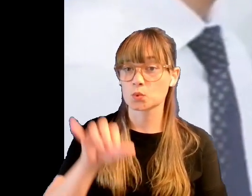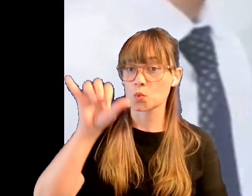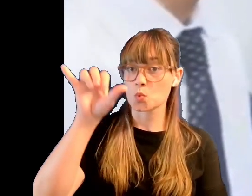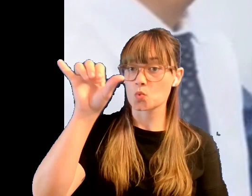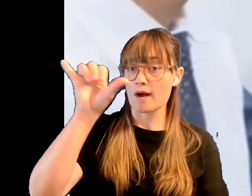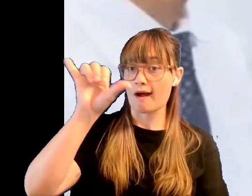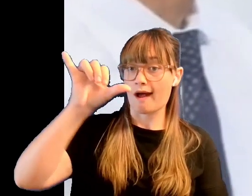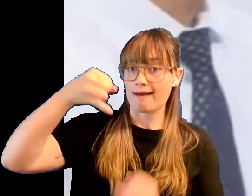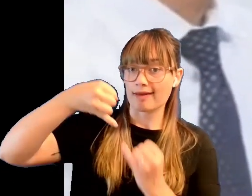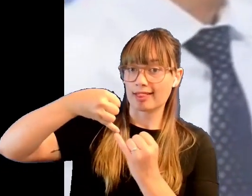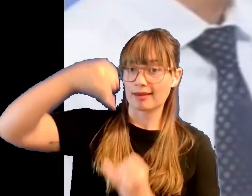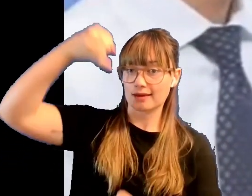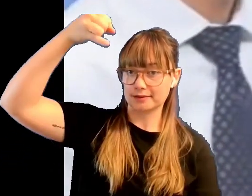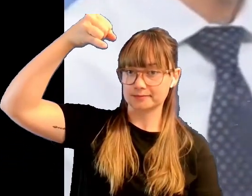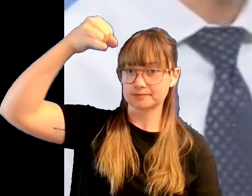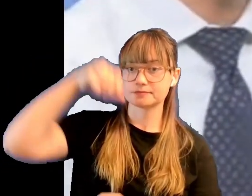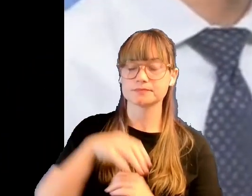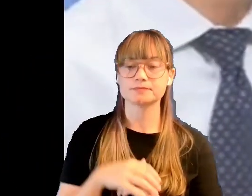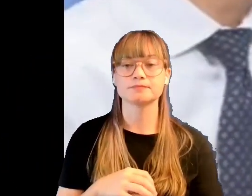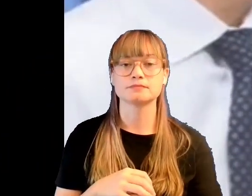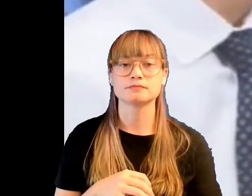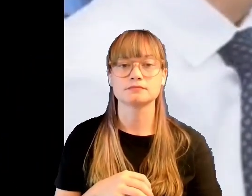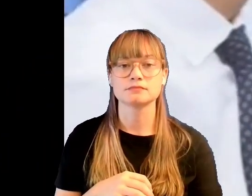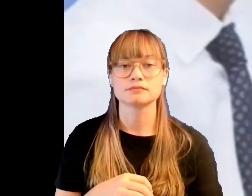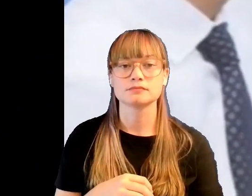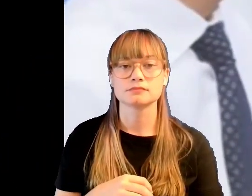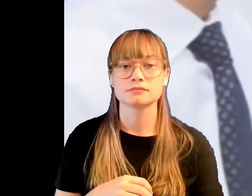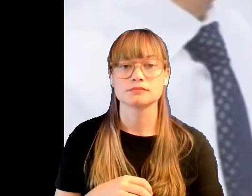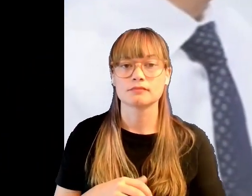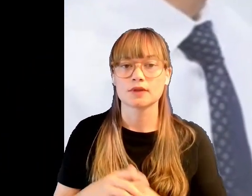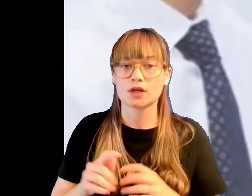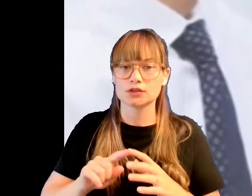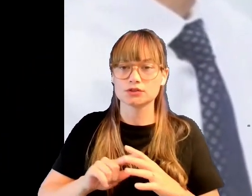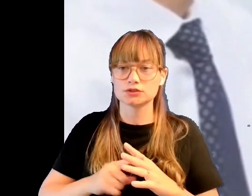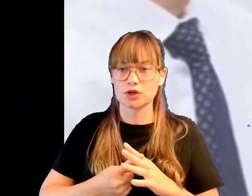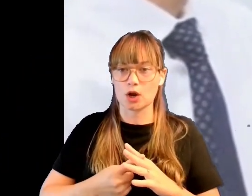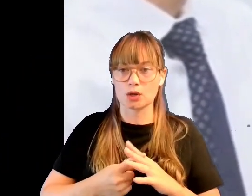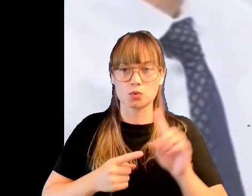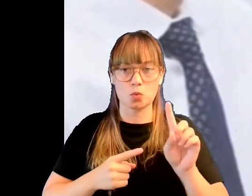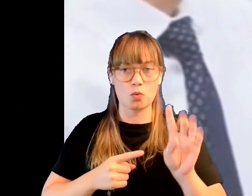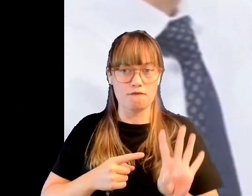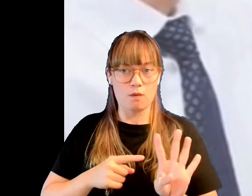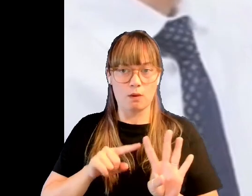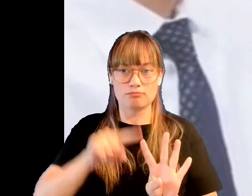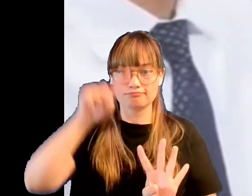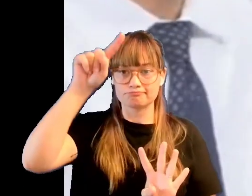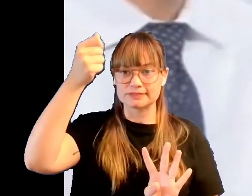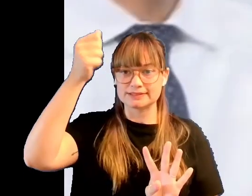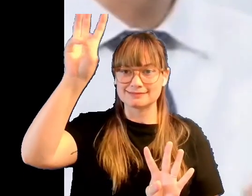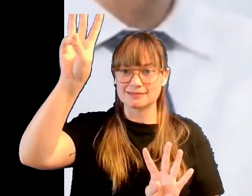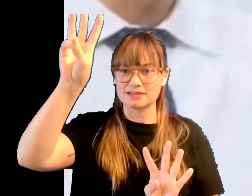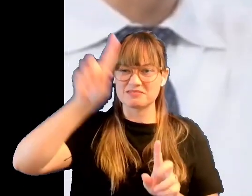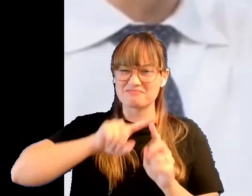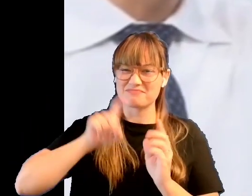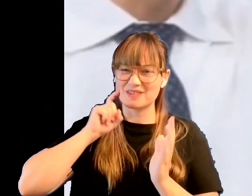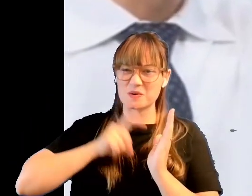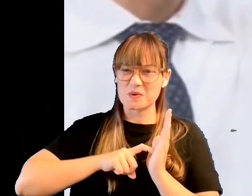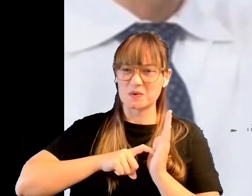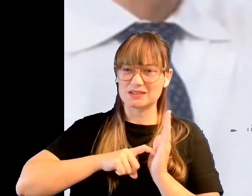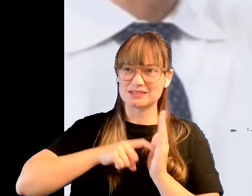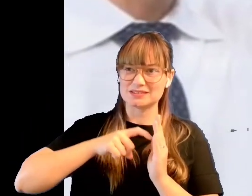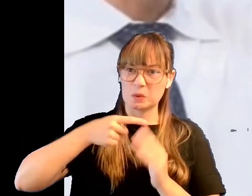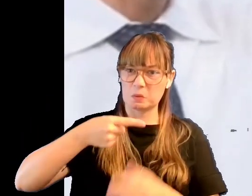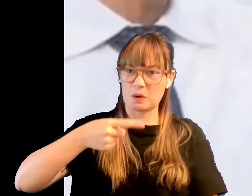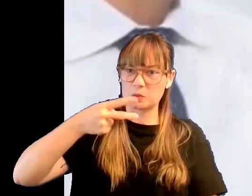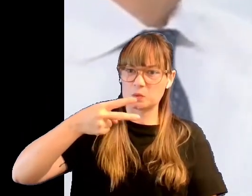go from 1/4 to 16. And we only have 1, 2, 3, 4, 5 spaces